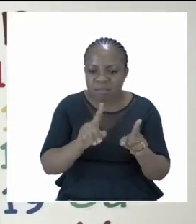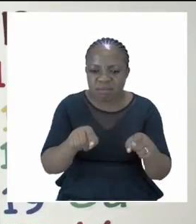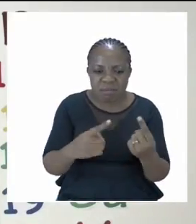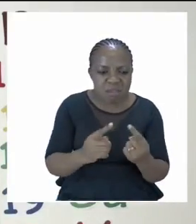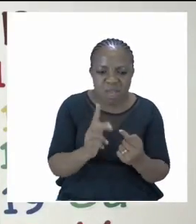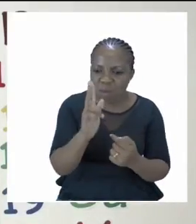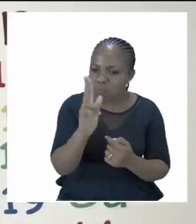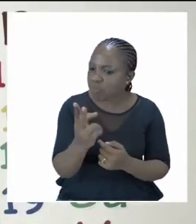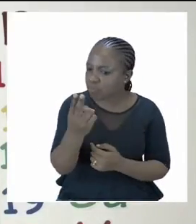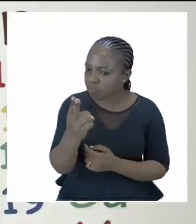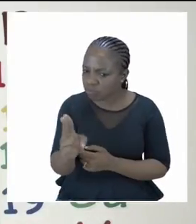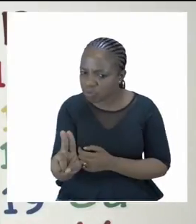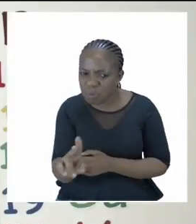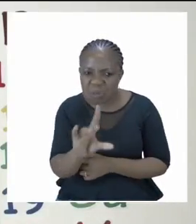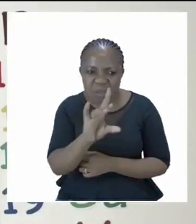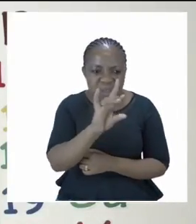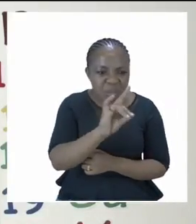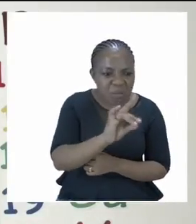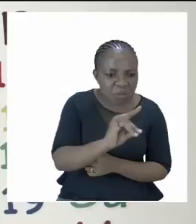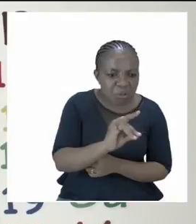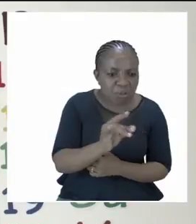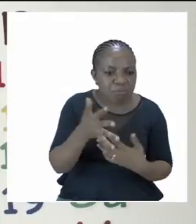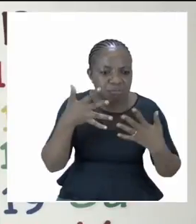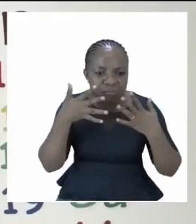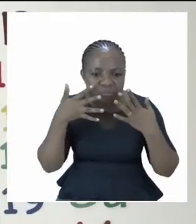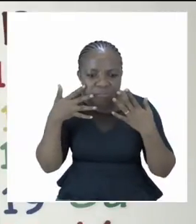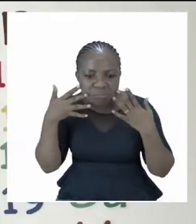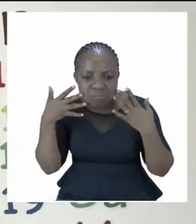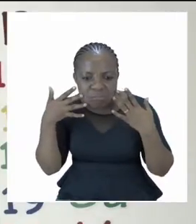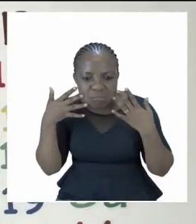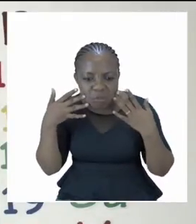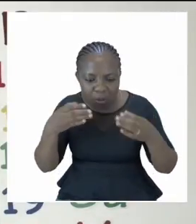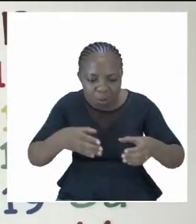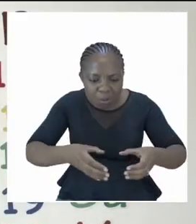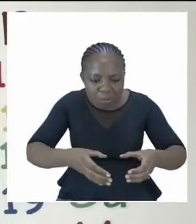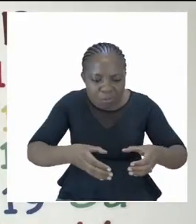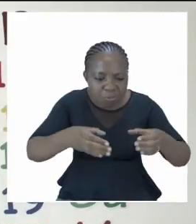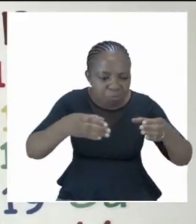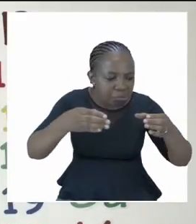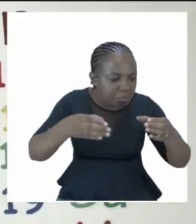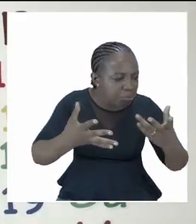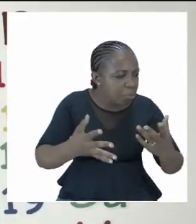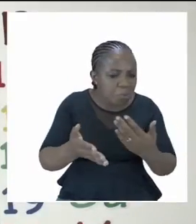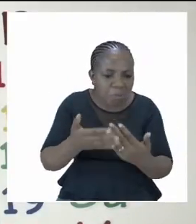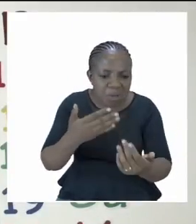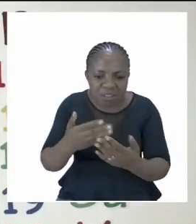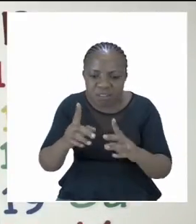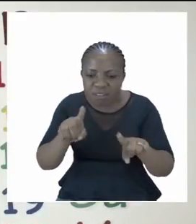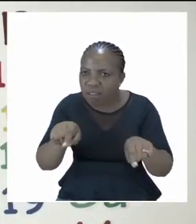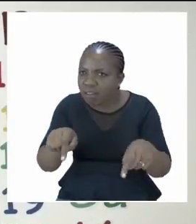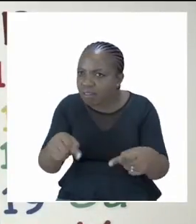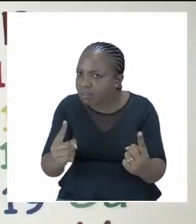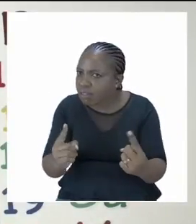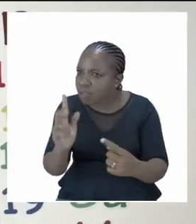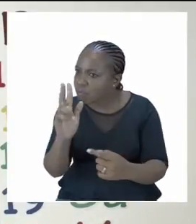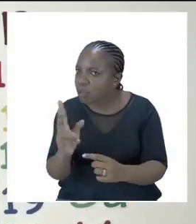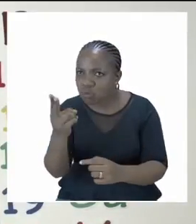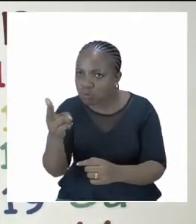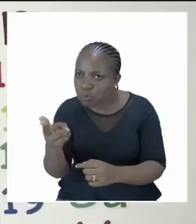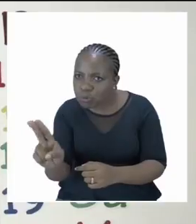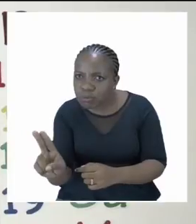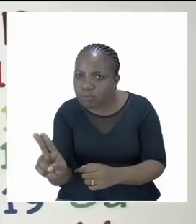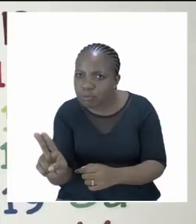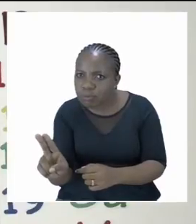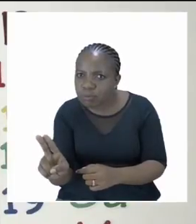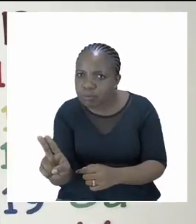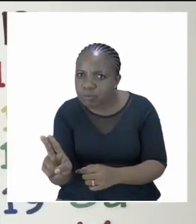a dog or a cat, a jar of sweets or a bottle of sanitizer, we can